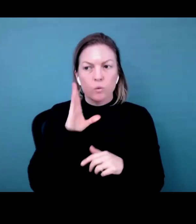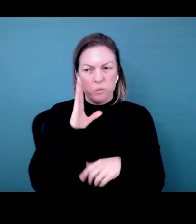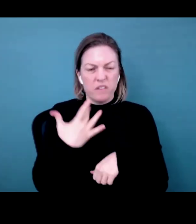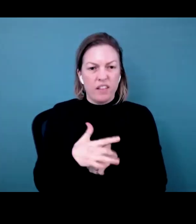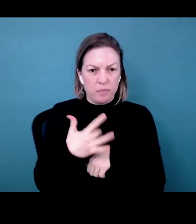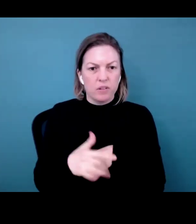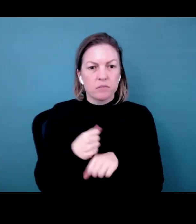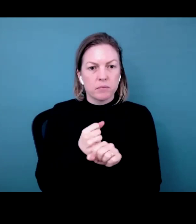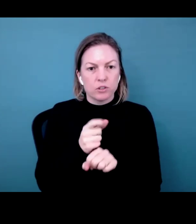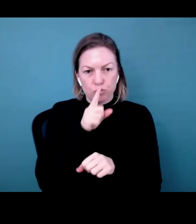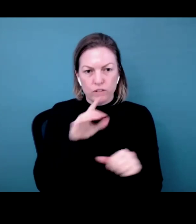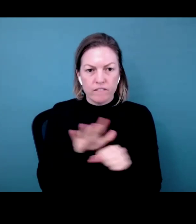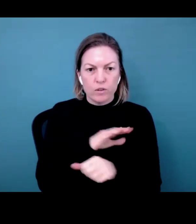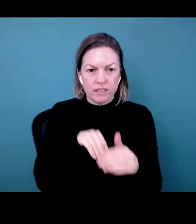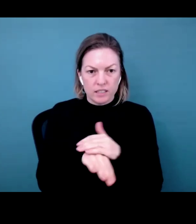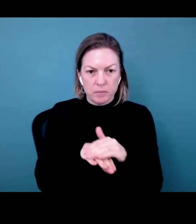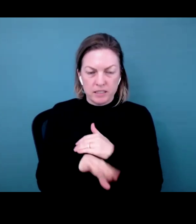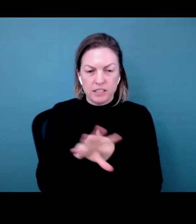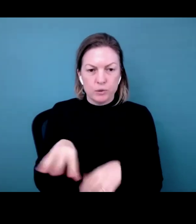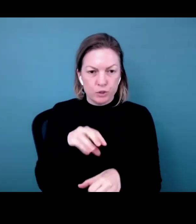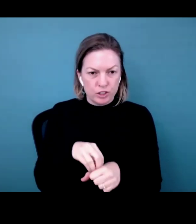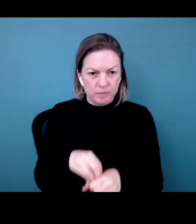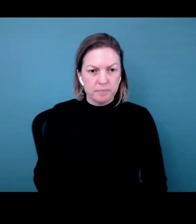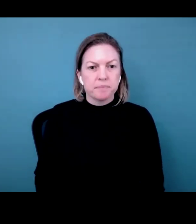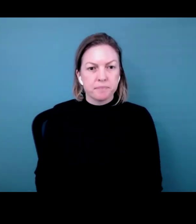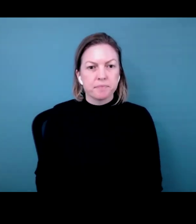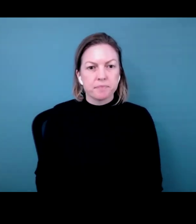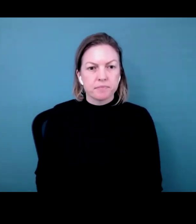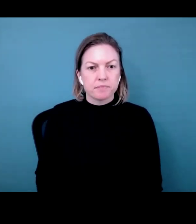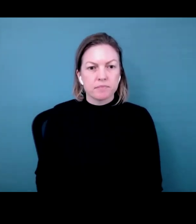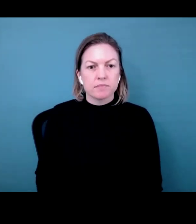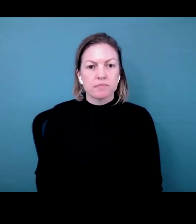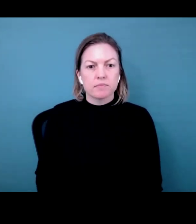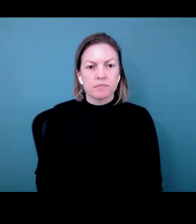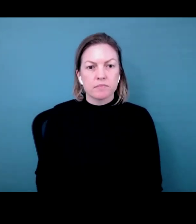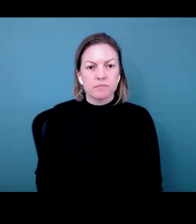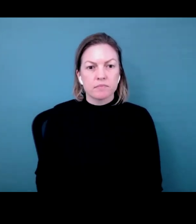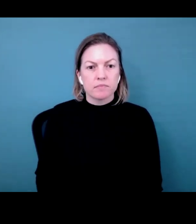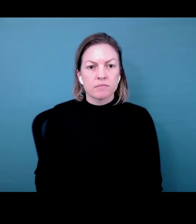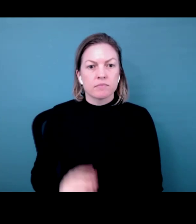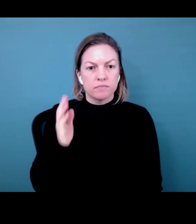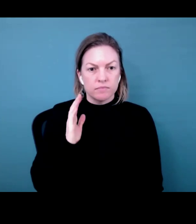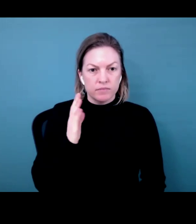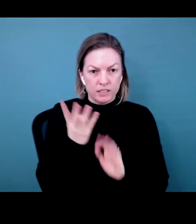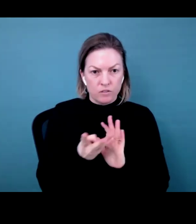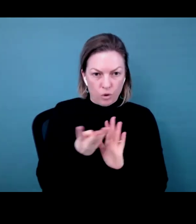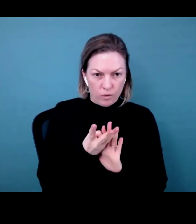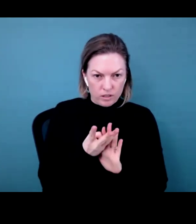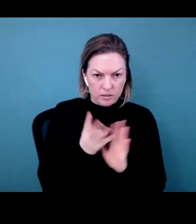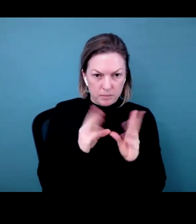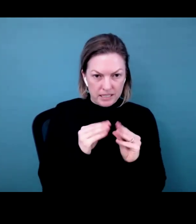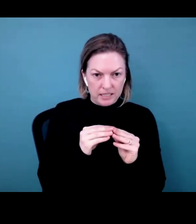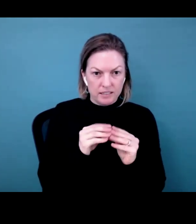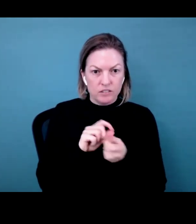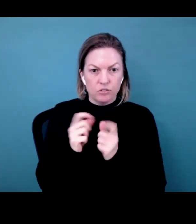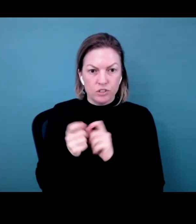ensure full accessibility and inclusion. Going from 4 hours to 4-hour meetings to 3